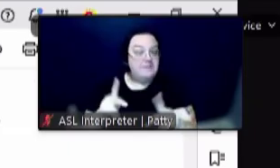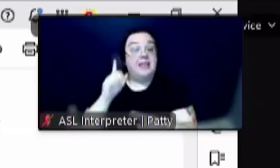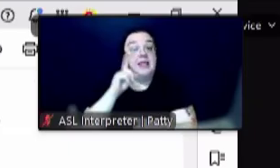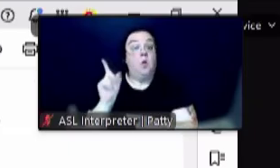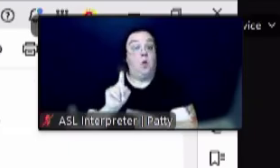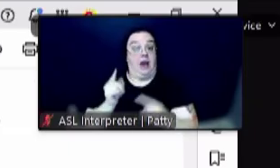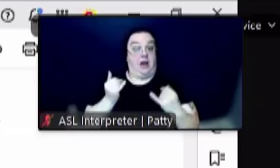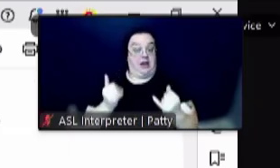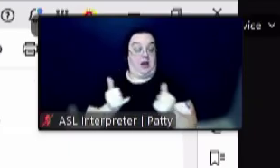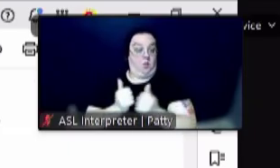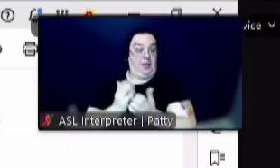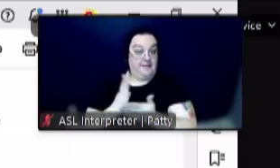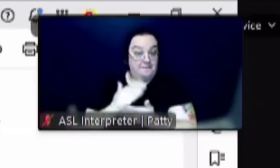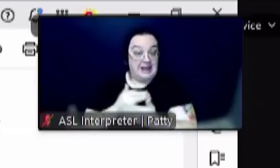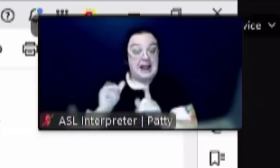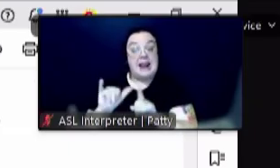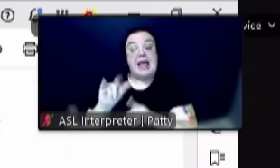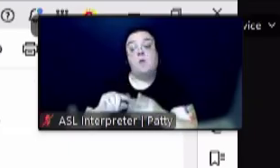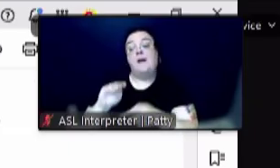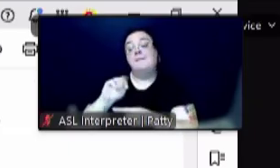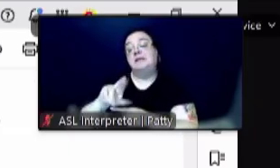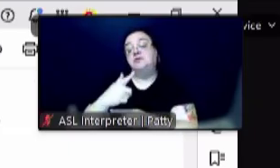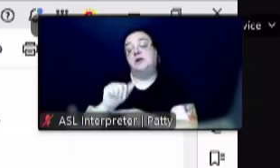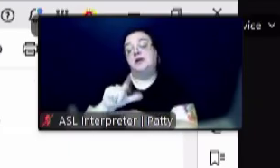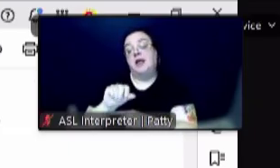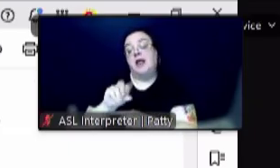in the budget, as Mr. Galloway has already expressed, is